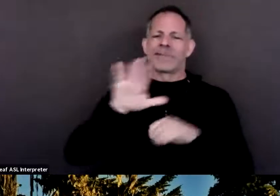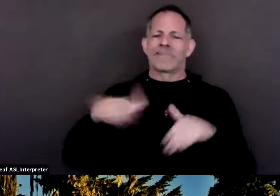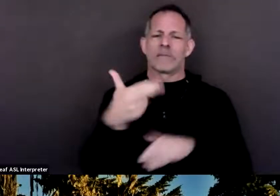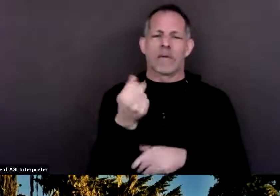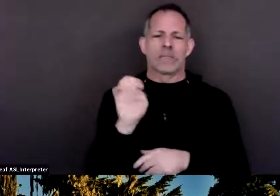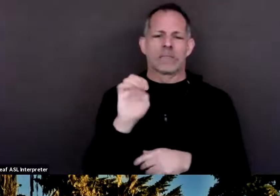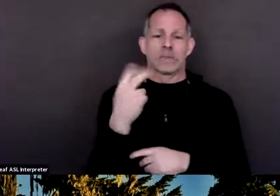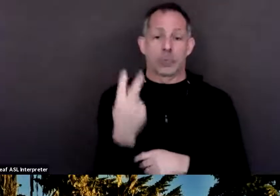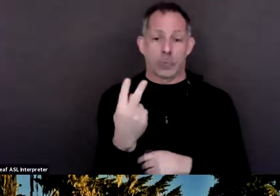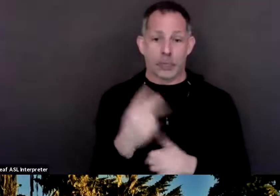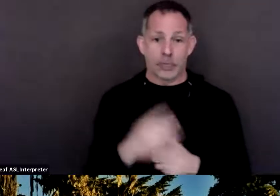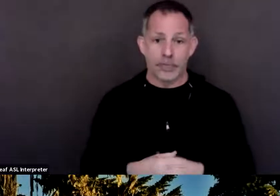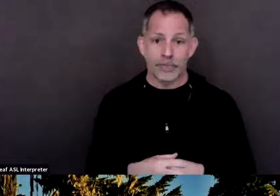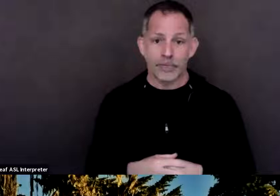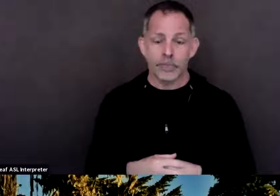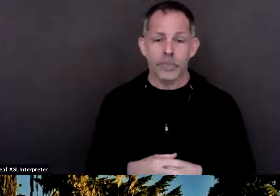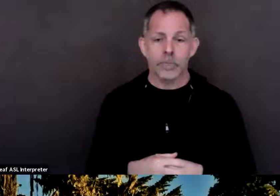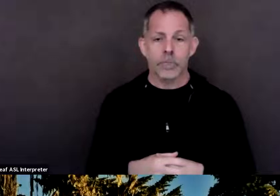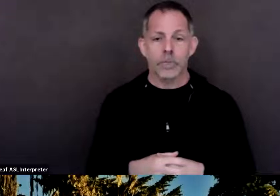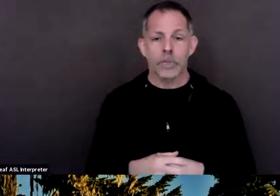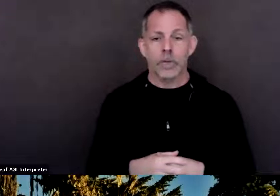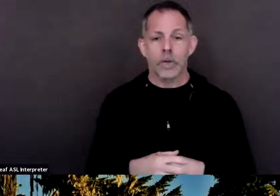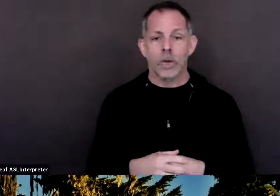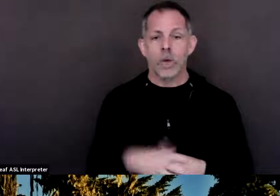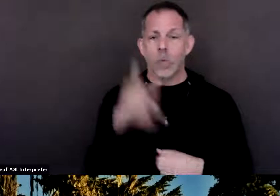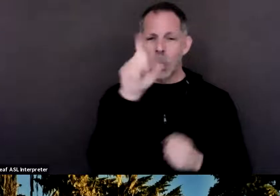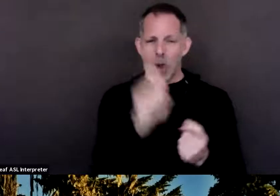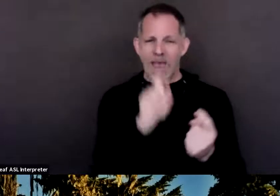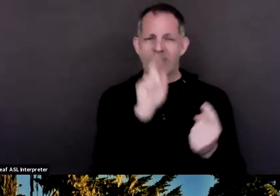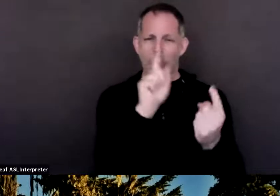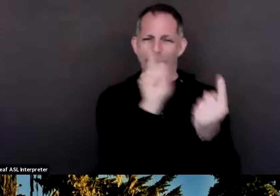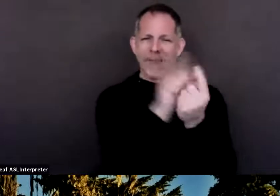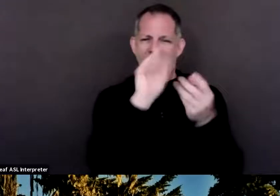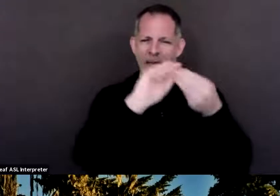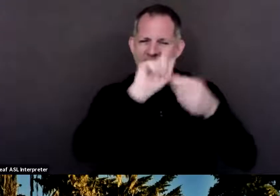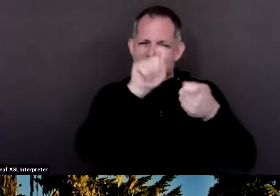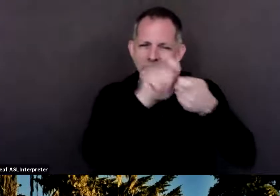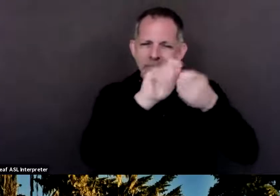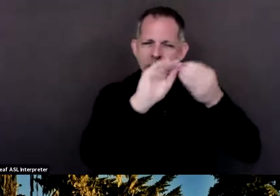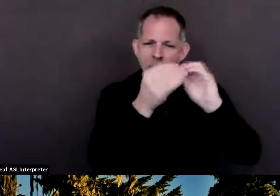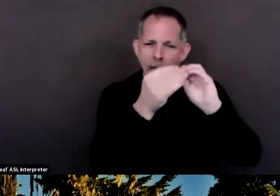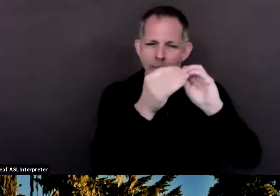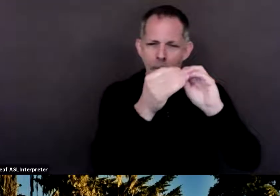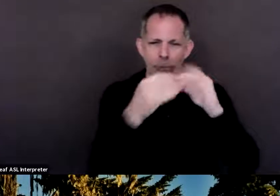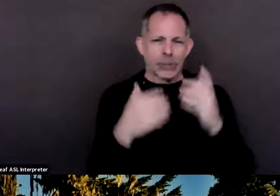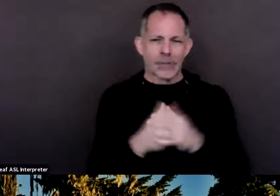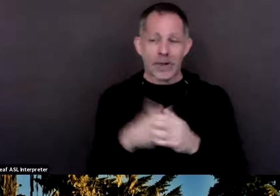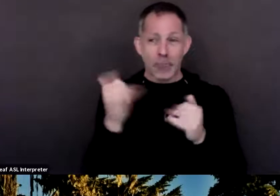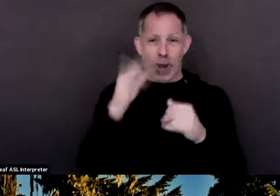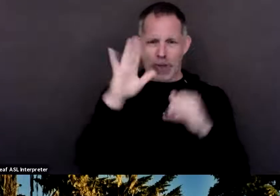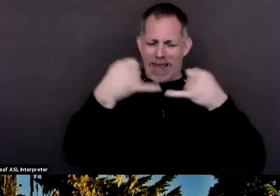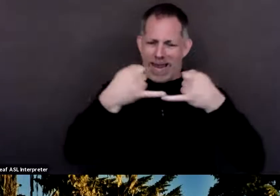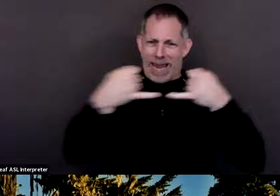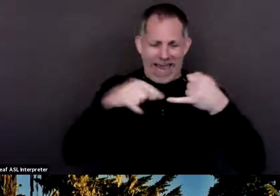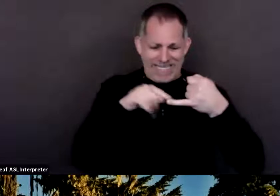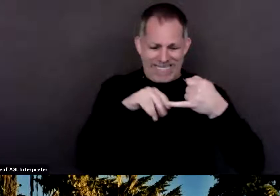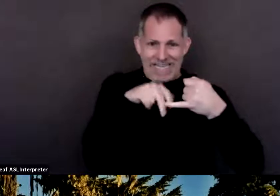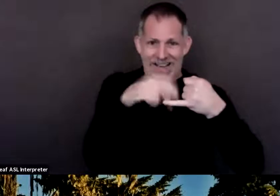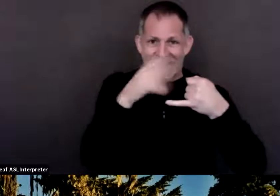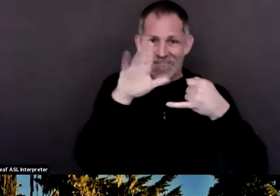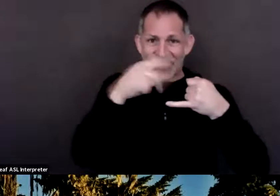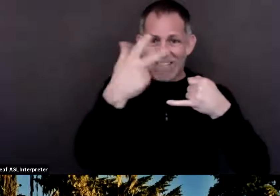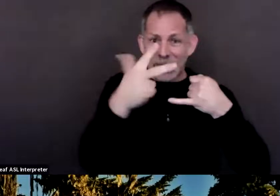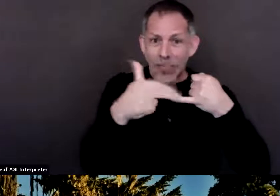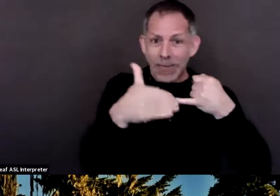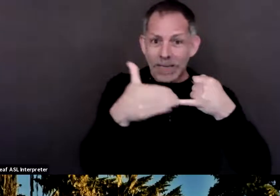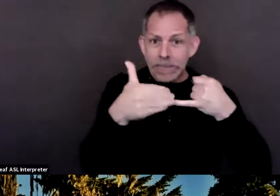that we precariously remain in phase 3, the level and trajectory of cases and hospitalizations in Snohomish County and